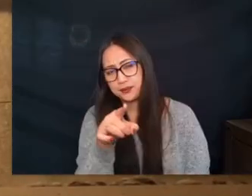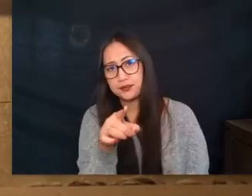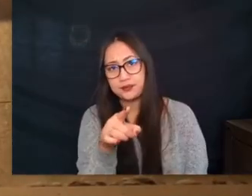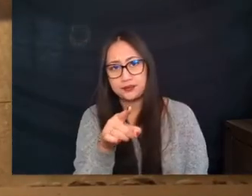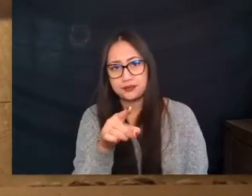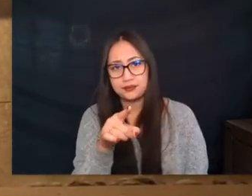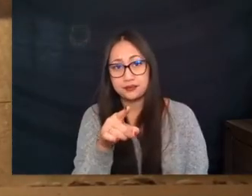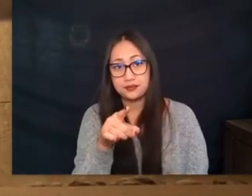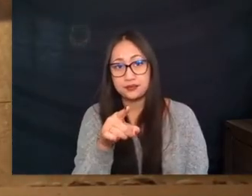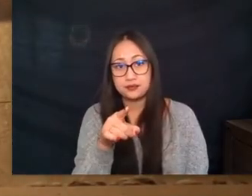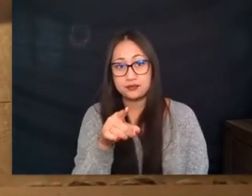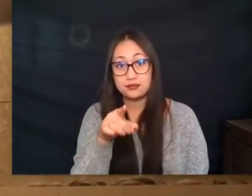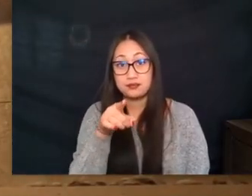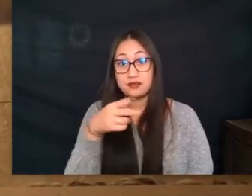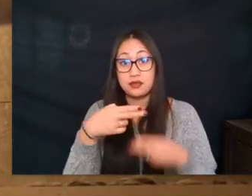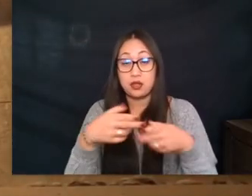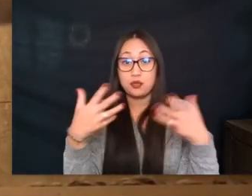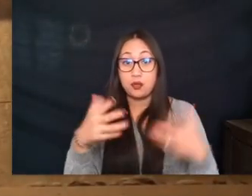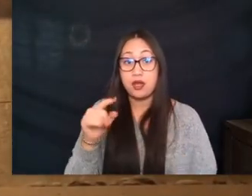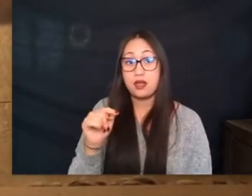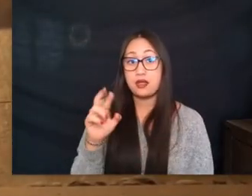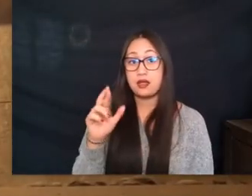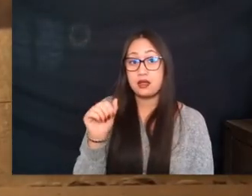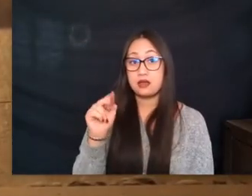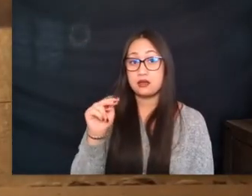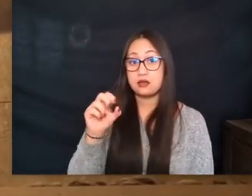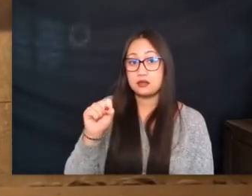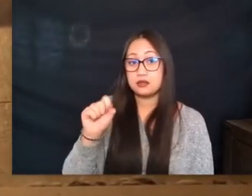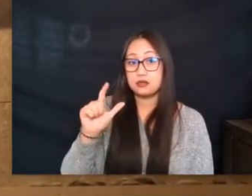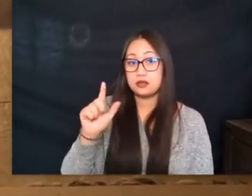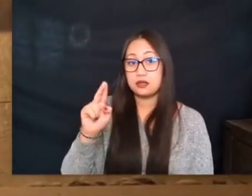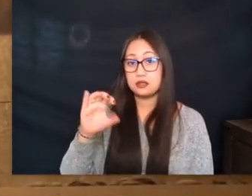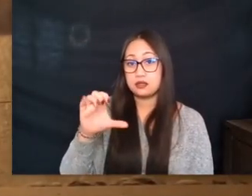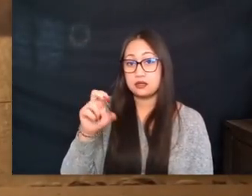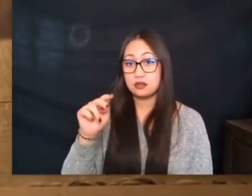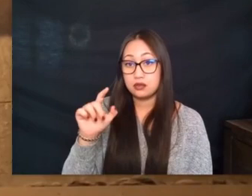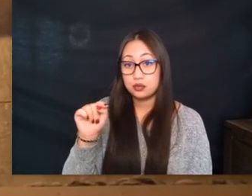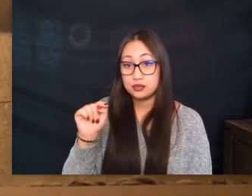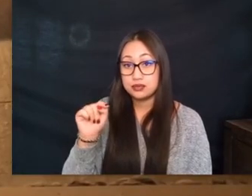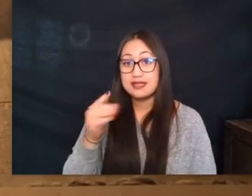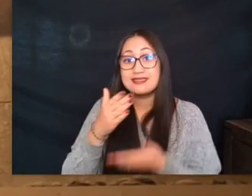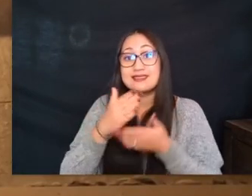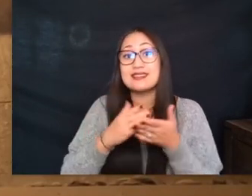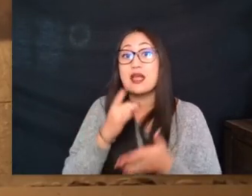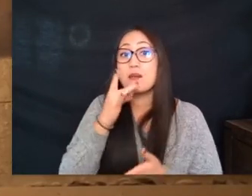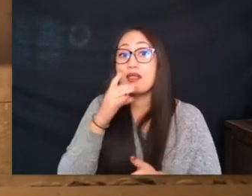Objects like this are called translucent. Translucent means that some of the light can pass through, but not all of it.